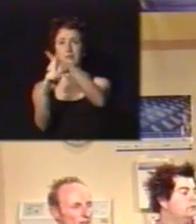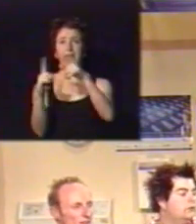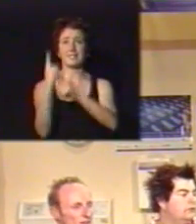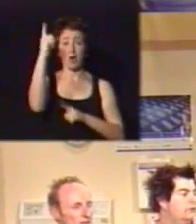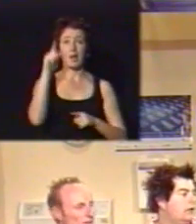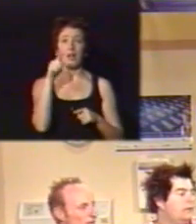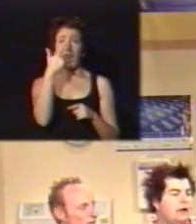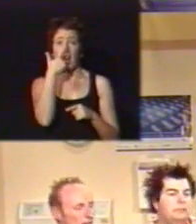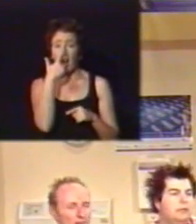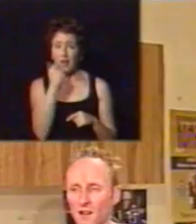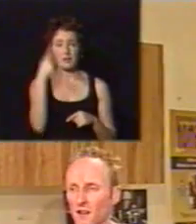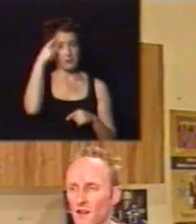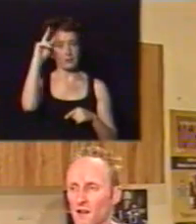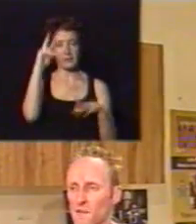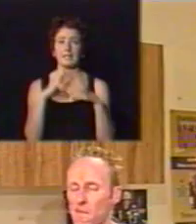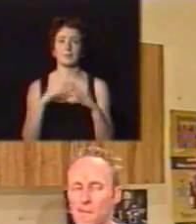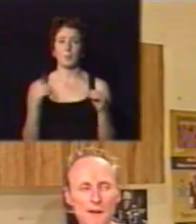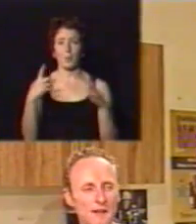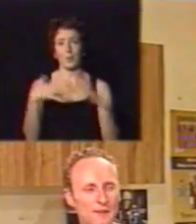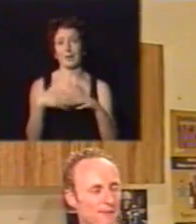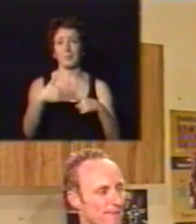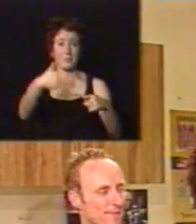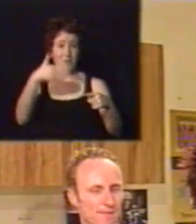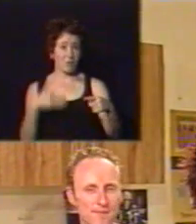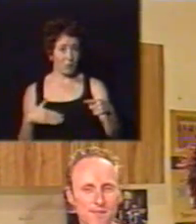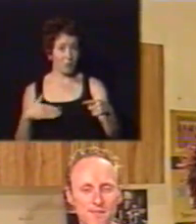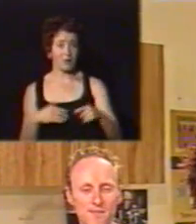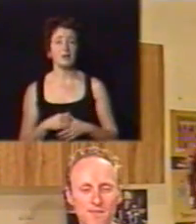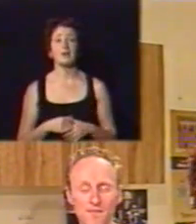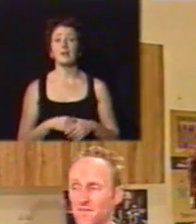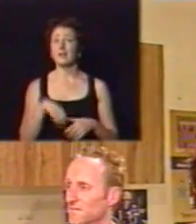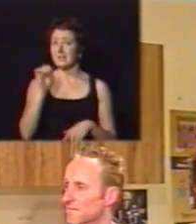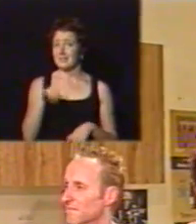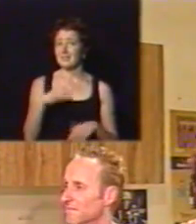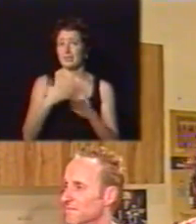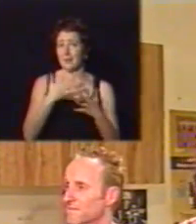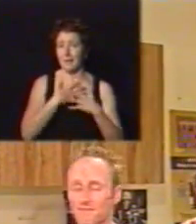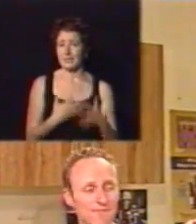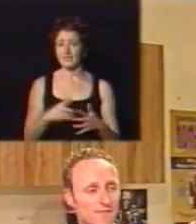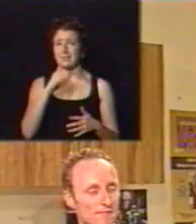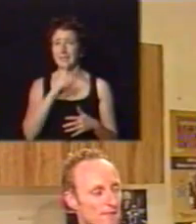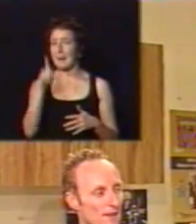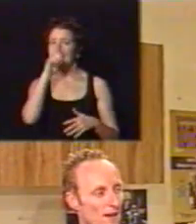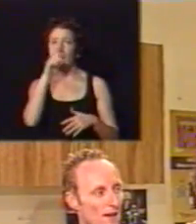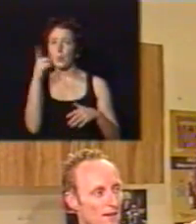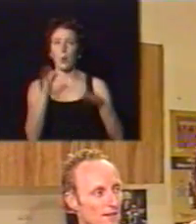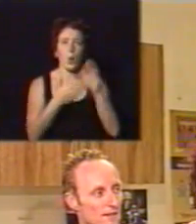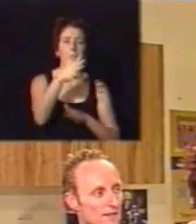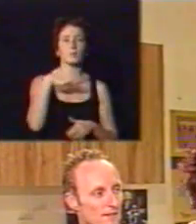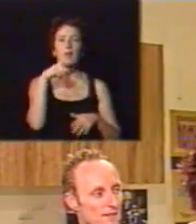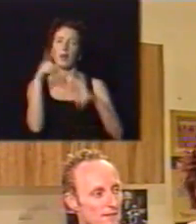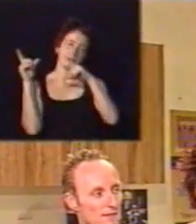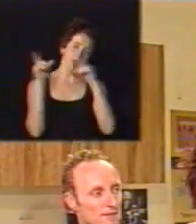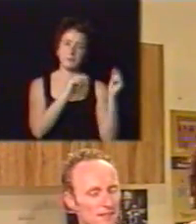amazing all the stories that are coming out of people that, you know, would have been there and why they didn't, like sleeping in or going out the night before and was